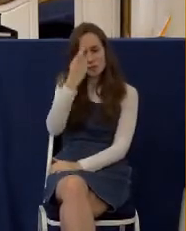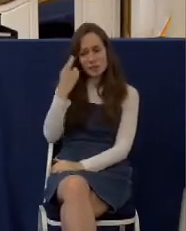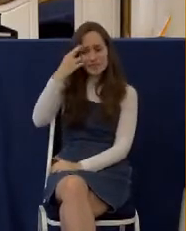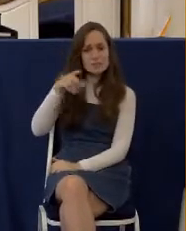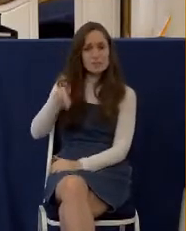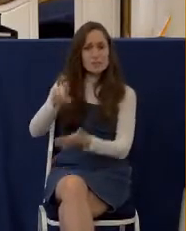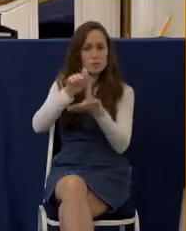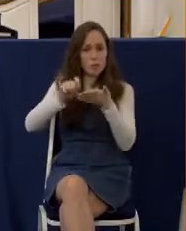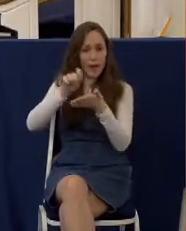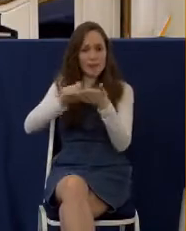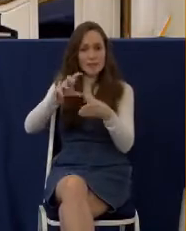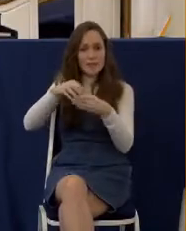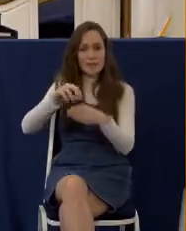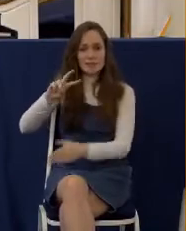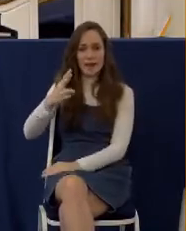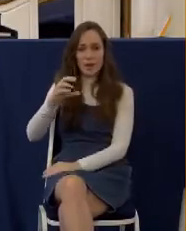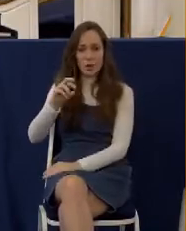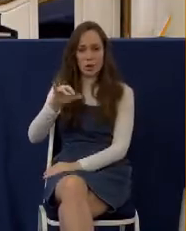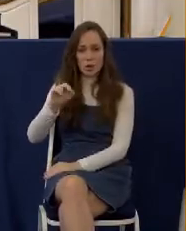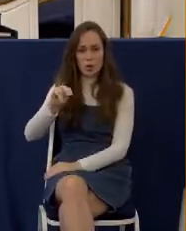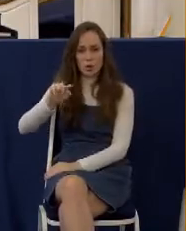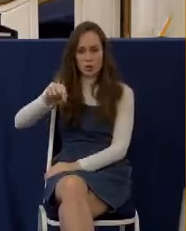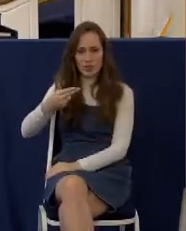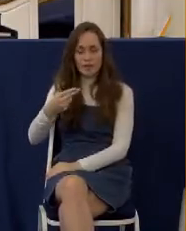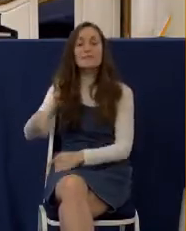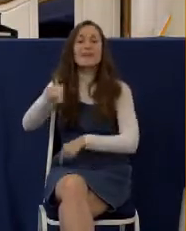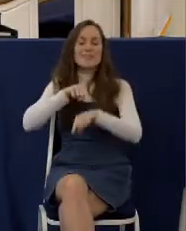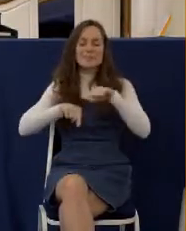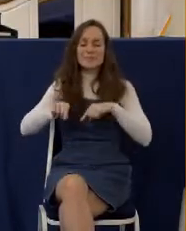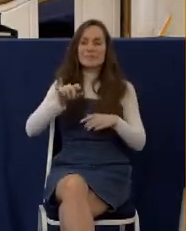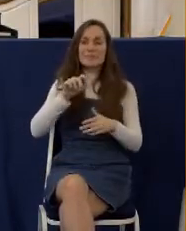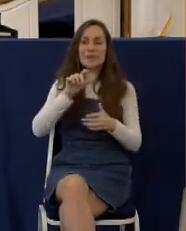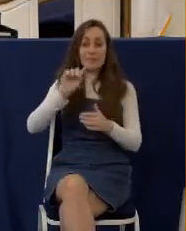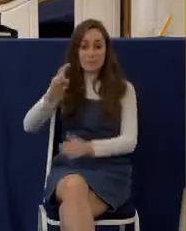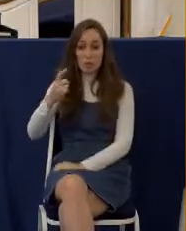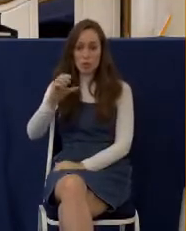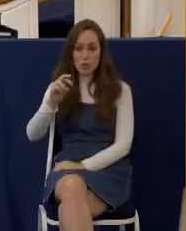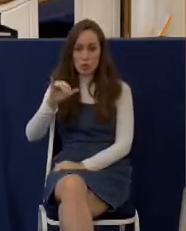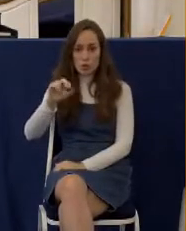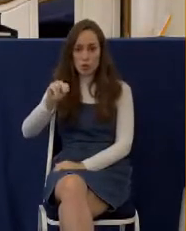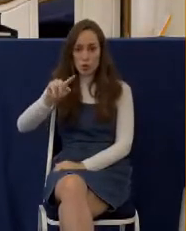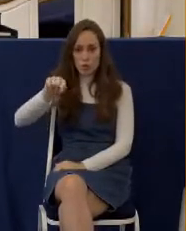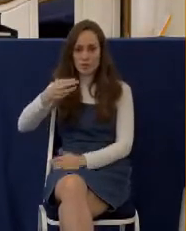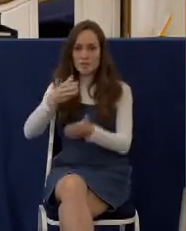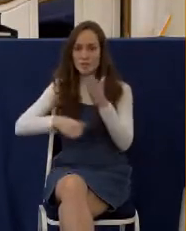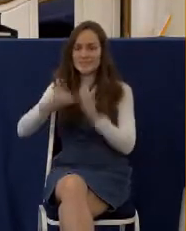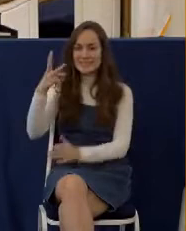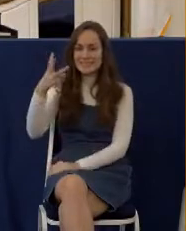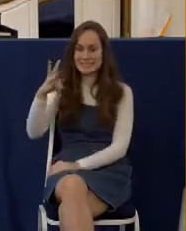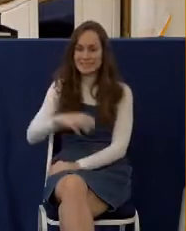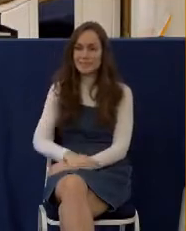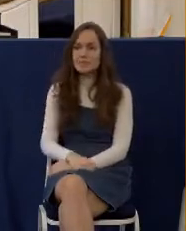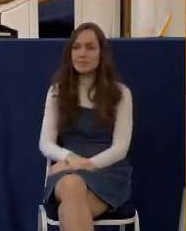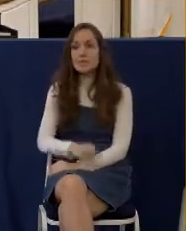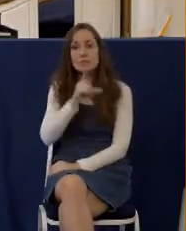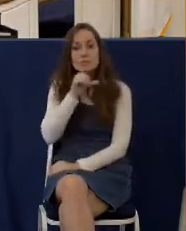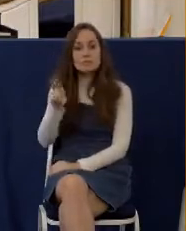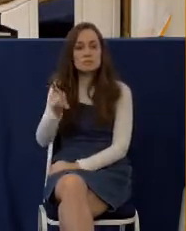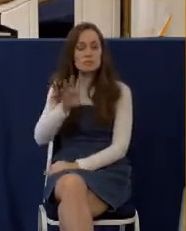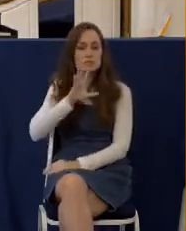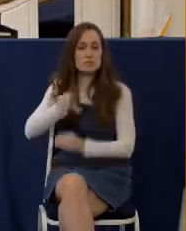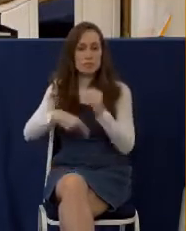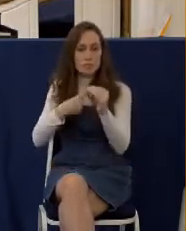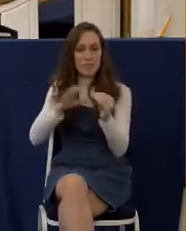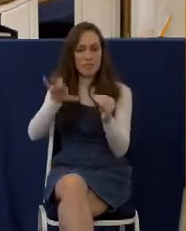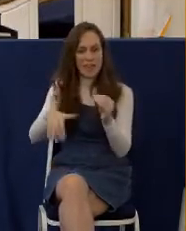in 2 Corinthians. In fact, I want you to back up. Look in 1 Corinthians chapter 16. Because he starts talking about it here,